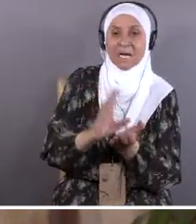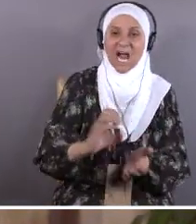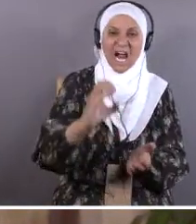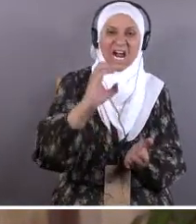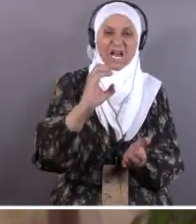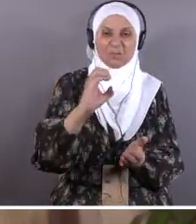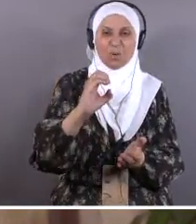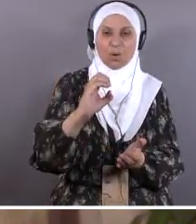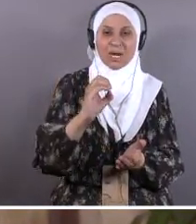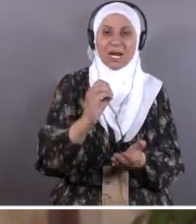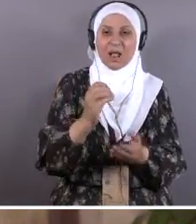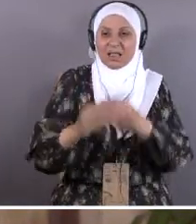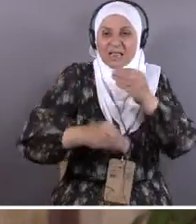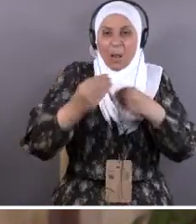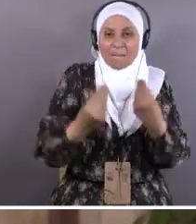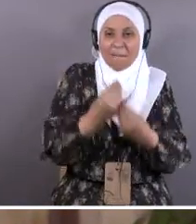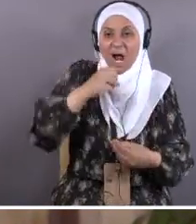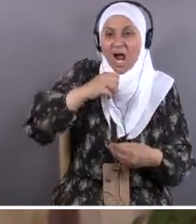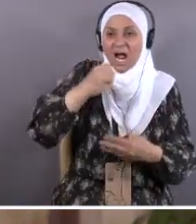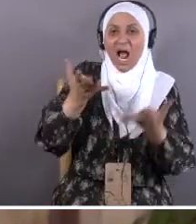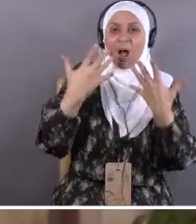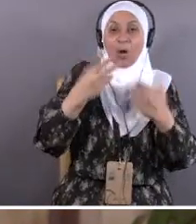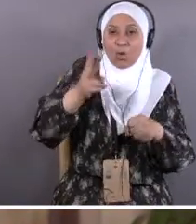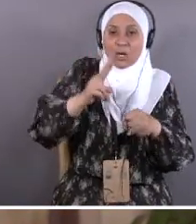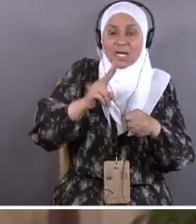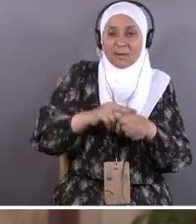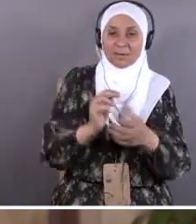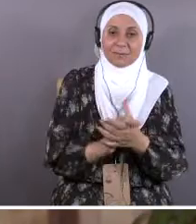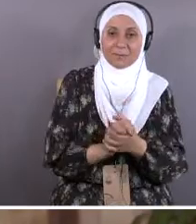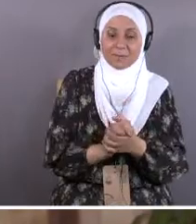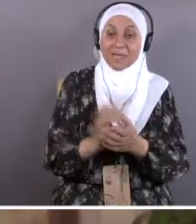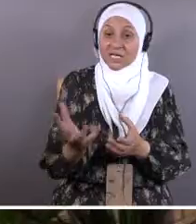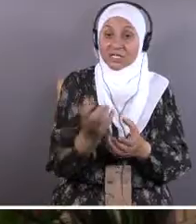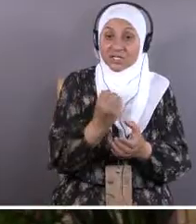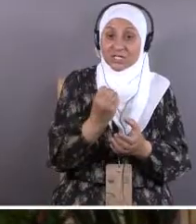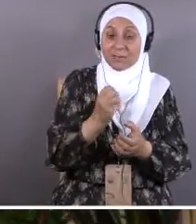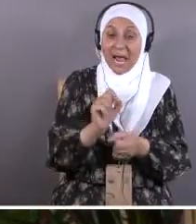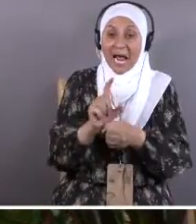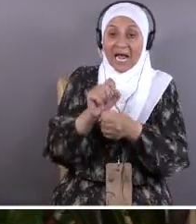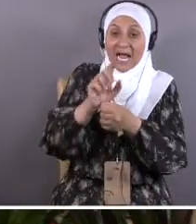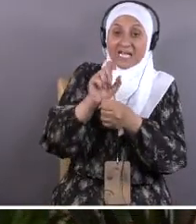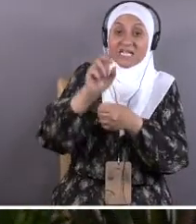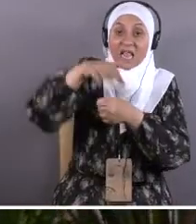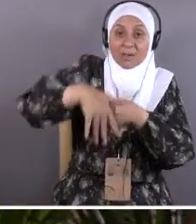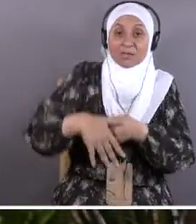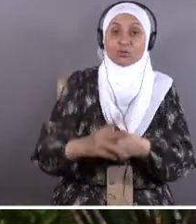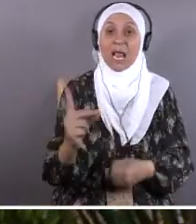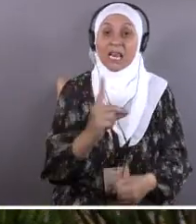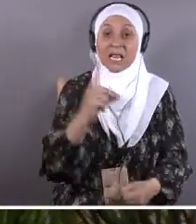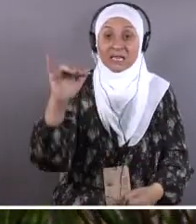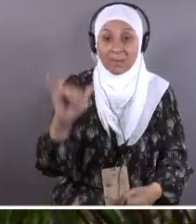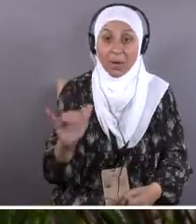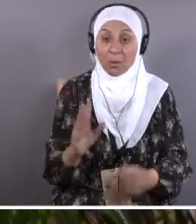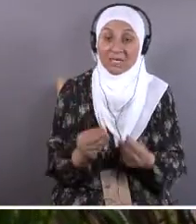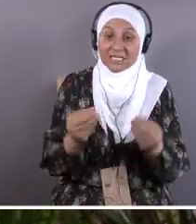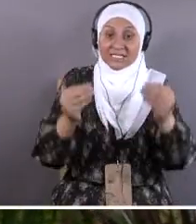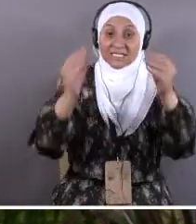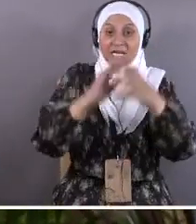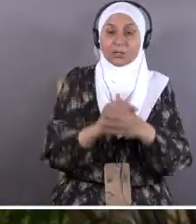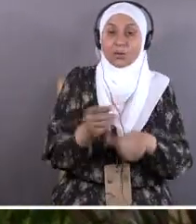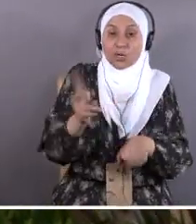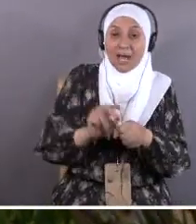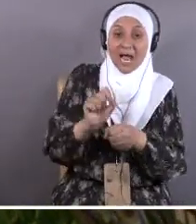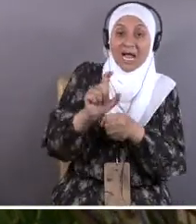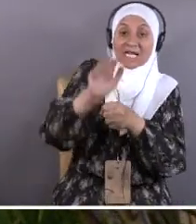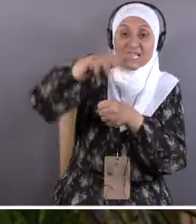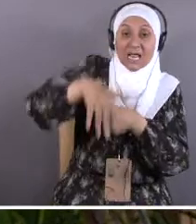gas will increase. For example, natural gas exports from Qatar have significantly reduced global emissions by